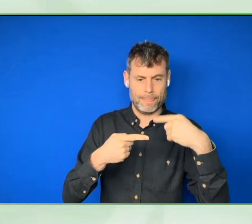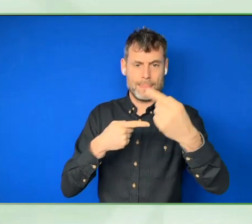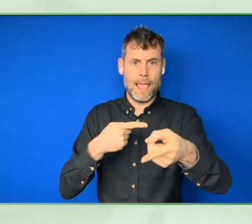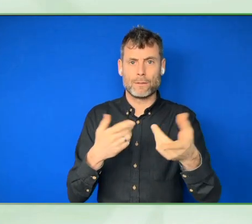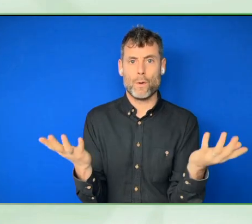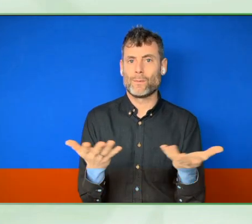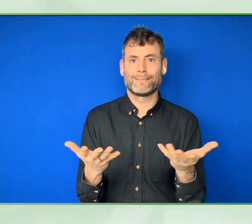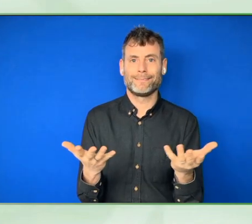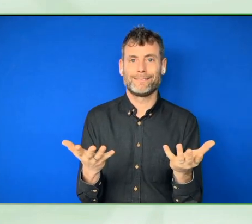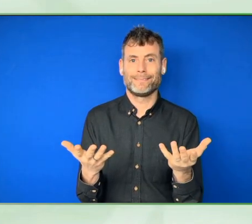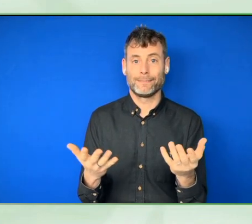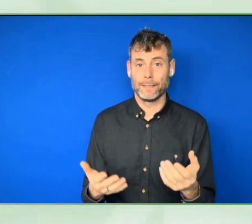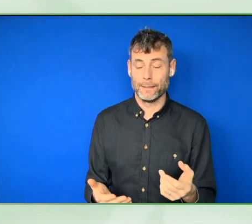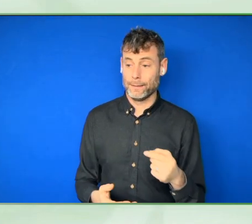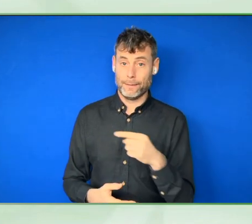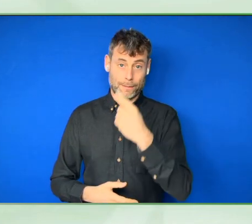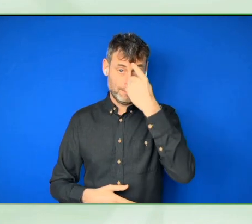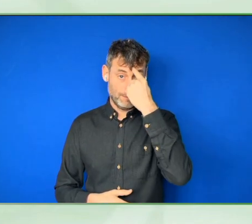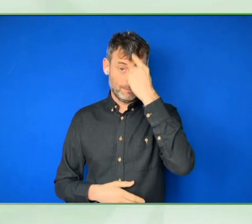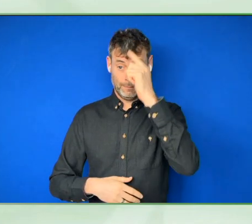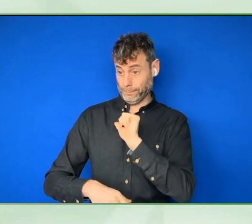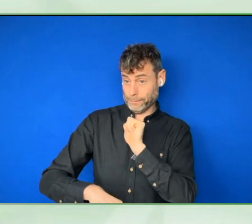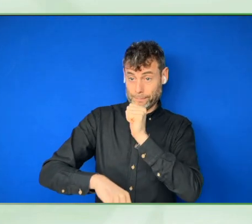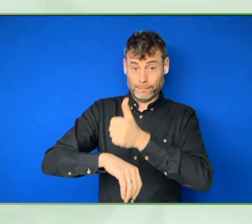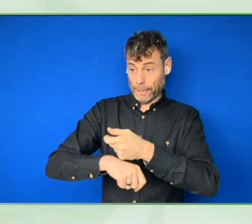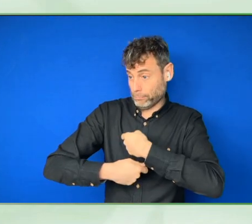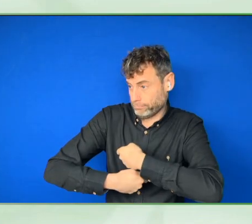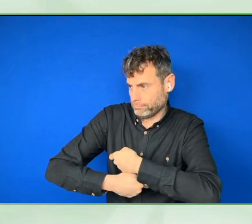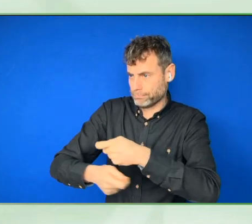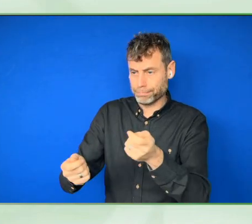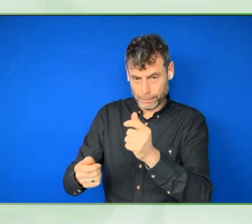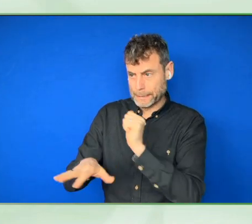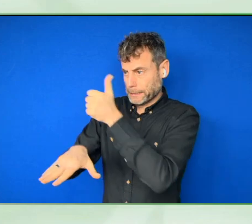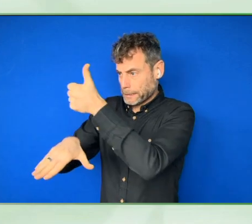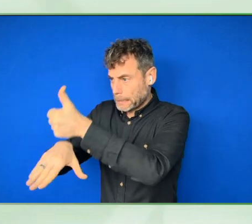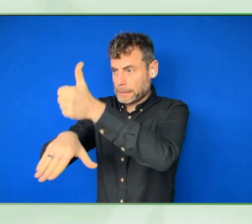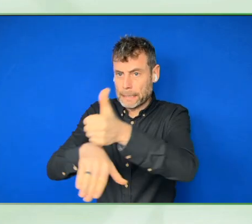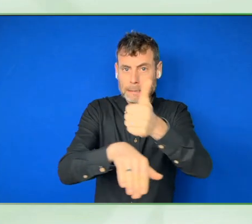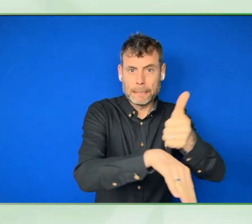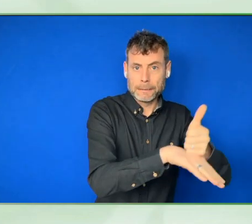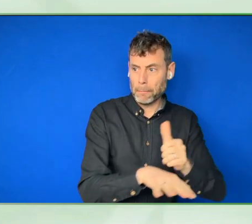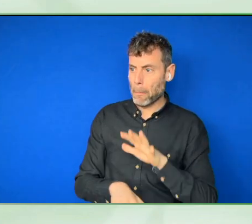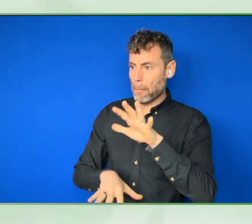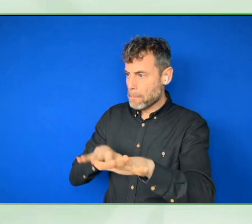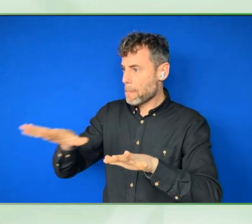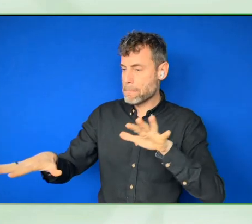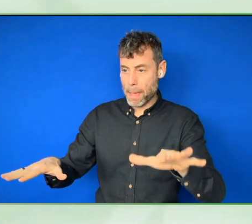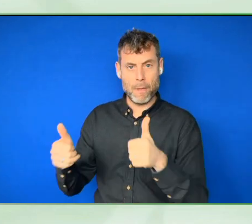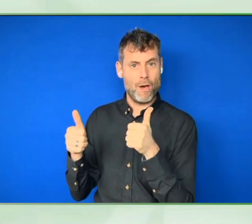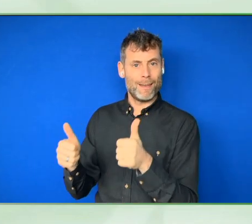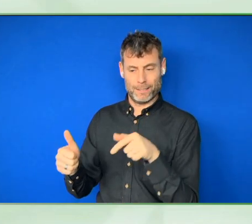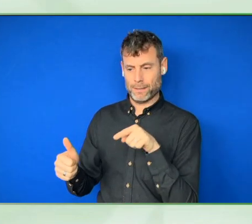we have the initial rollout, we have the initial scaling up, but there's lots of headwinds. Many of us